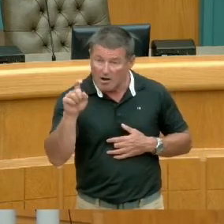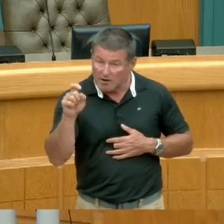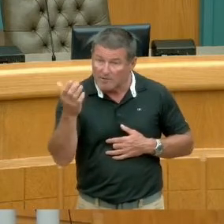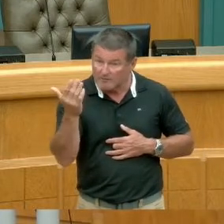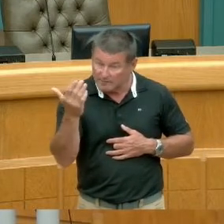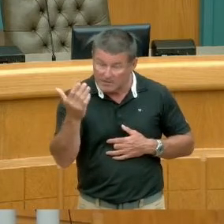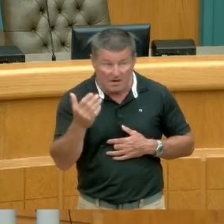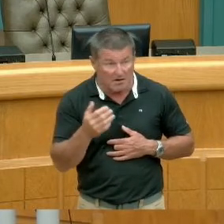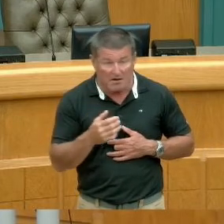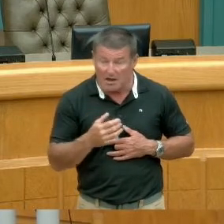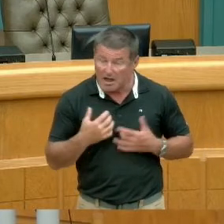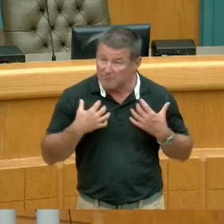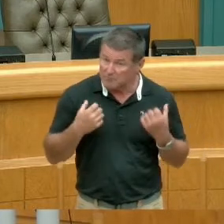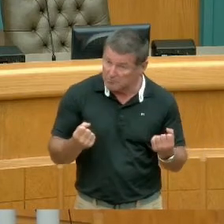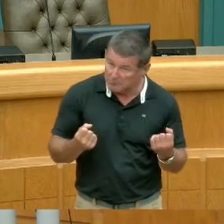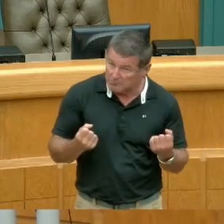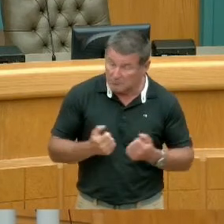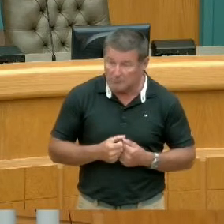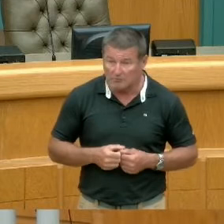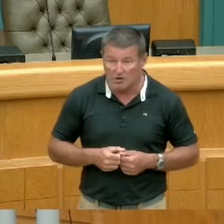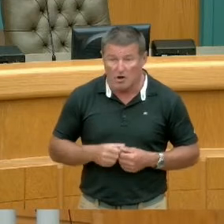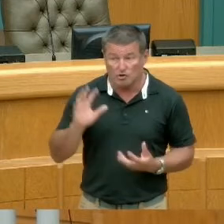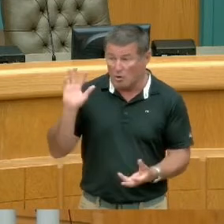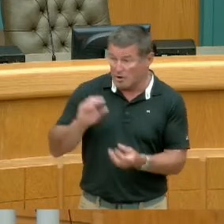115. So of the